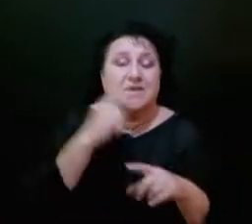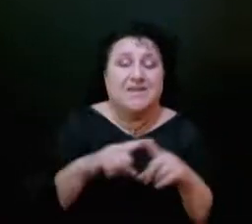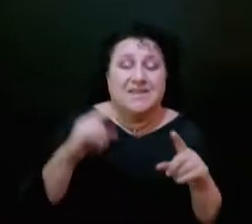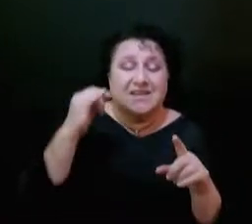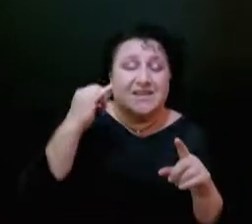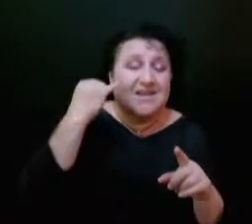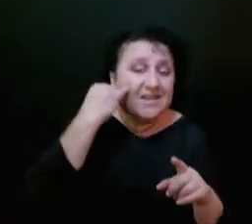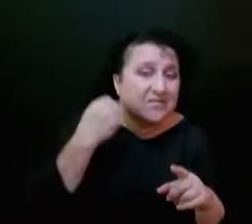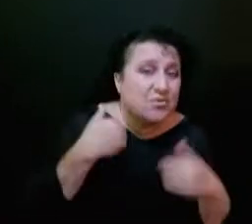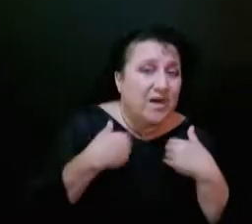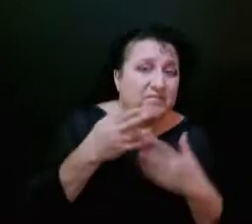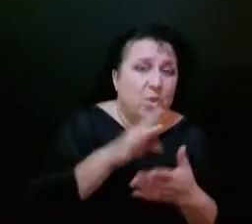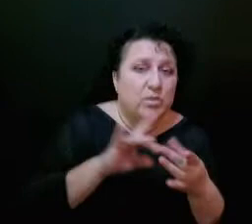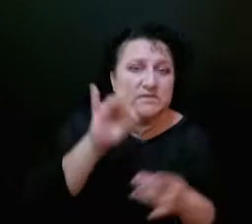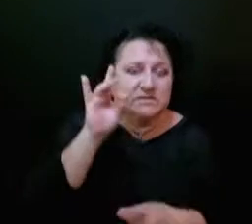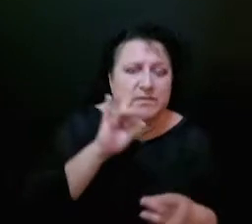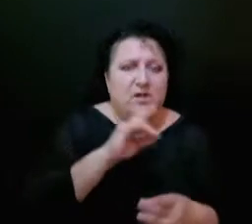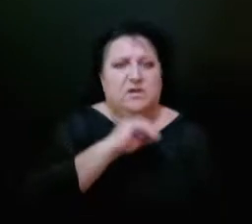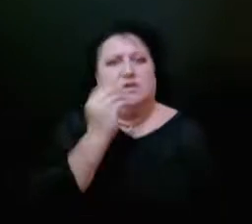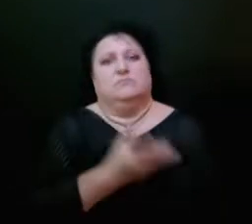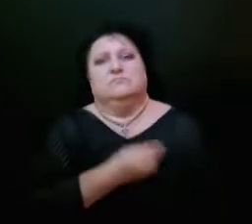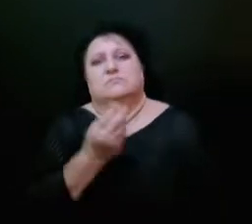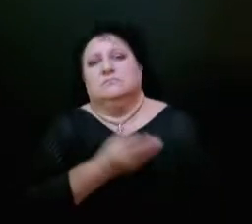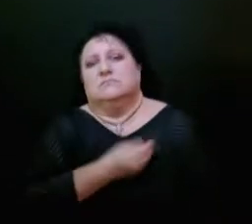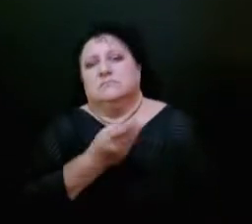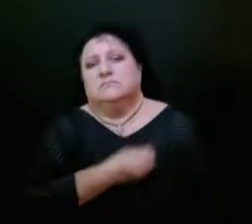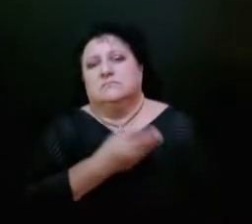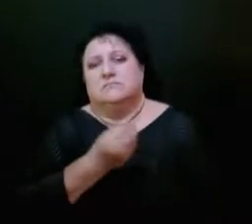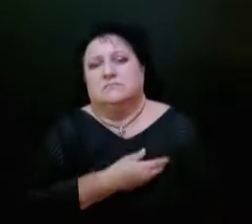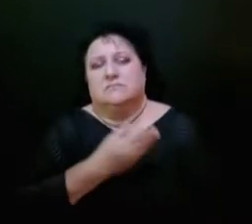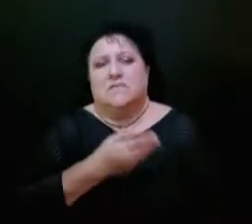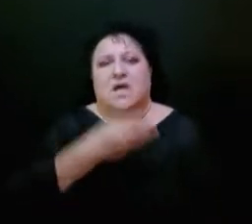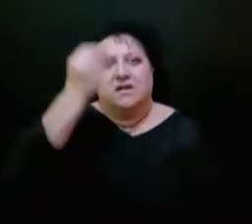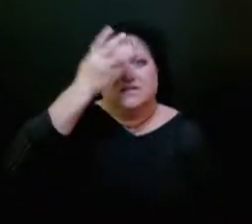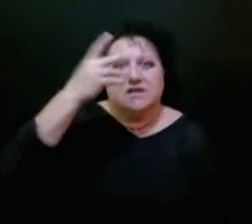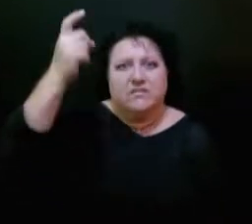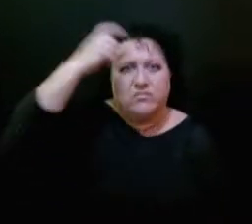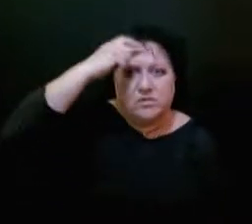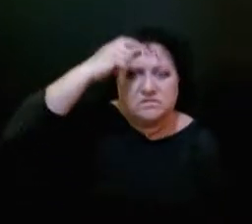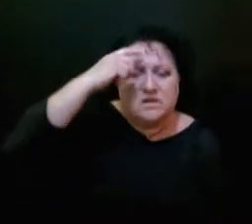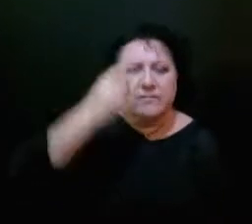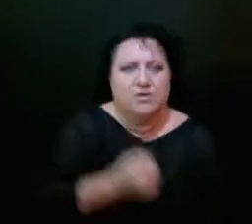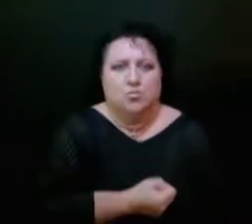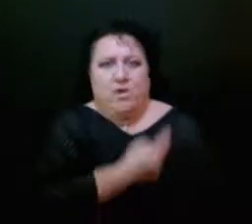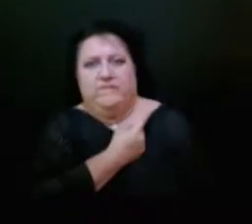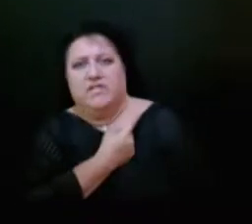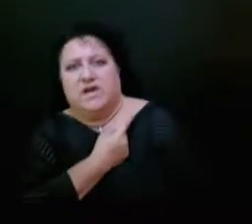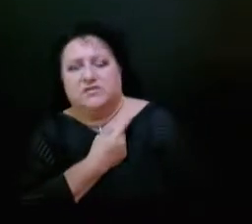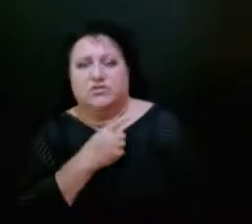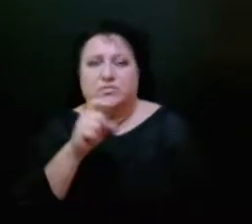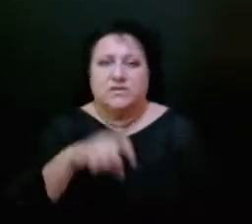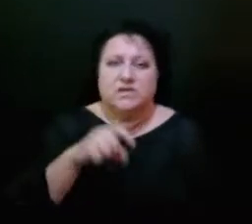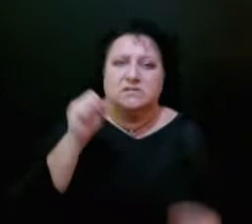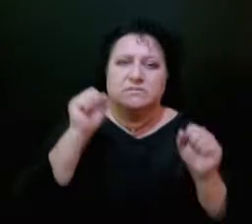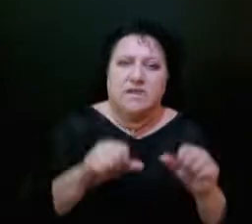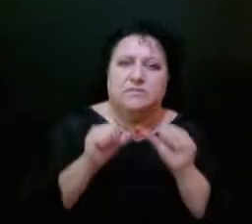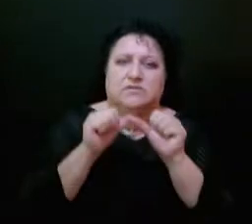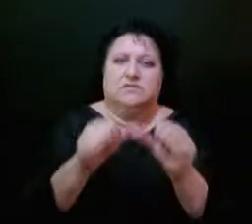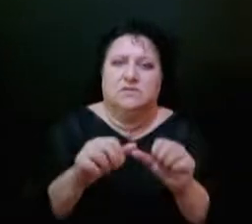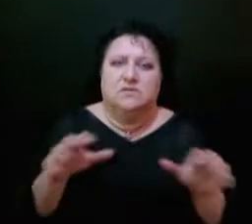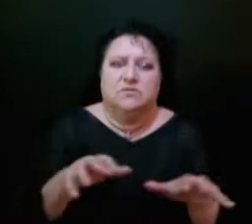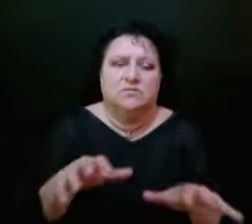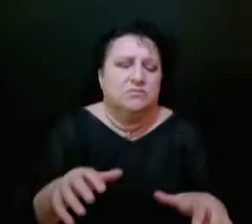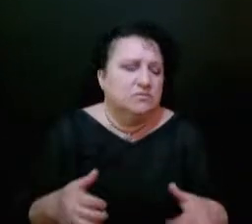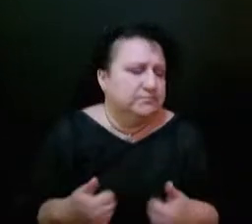you the wisdom and the revelation that you need to grow and learn and connect with his word. And so if you're struggling a little bit with that,